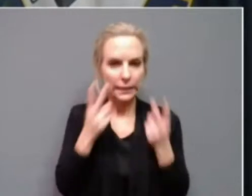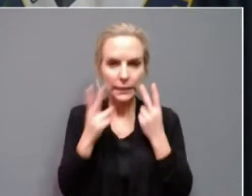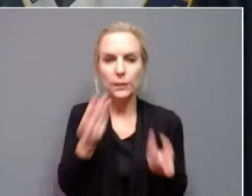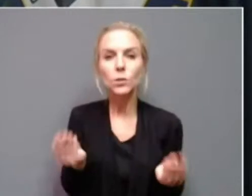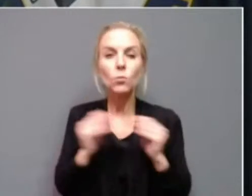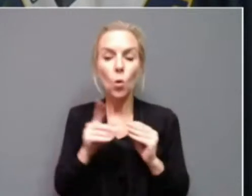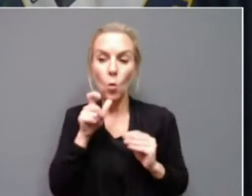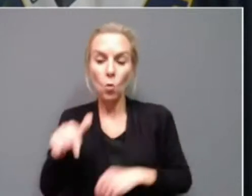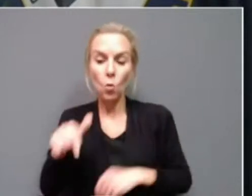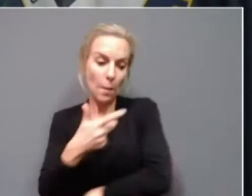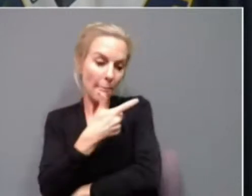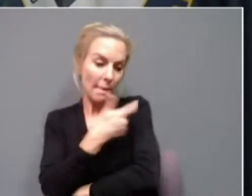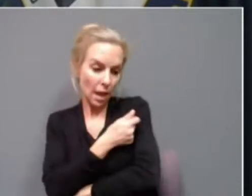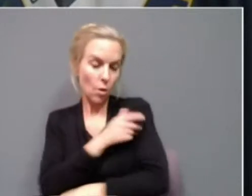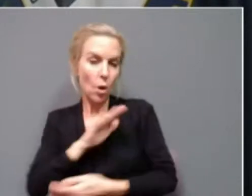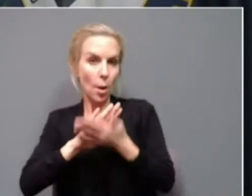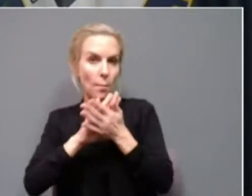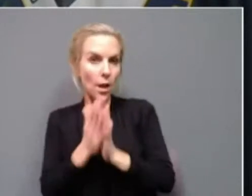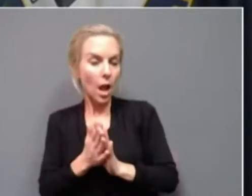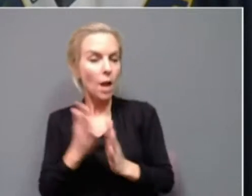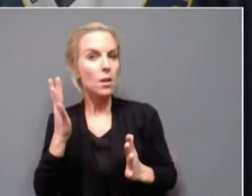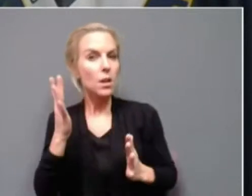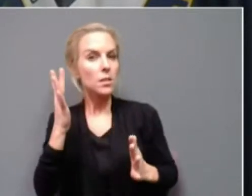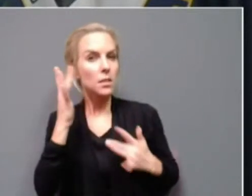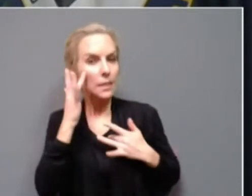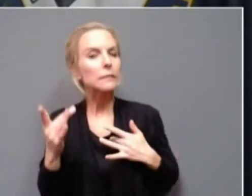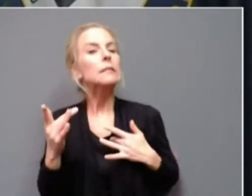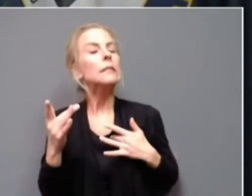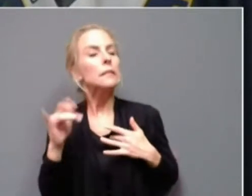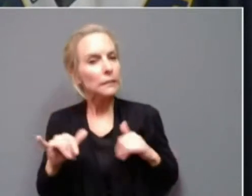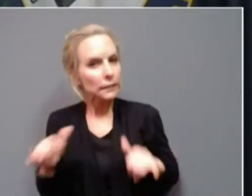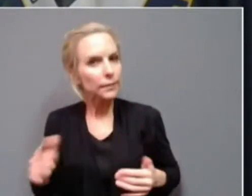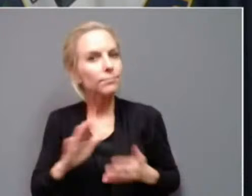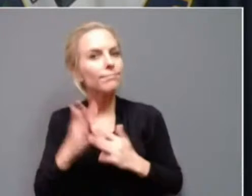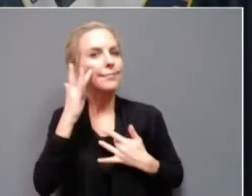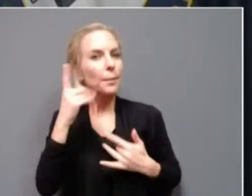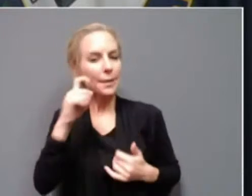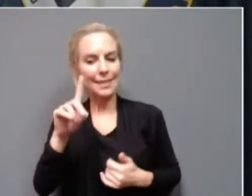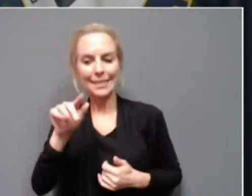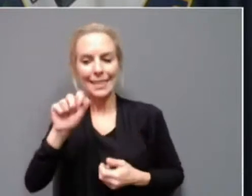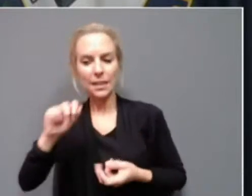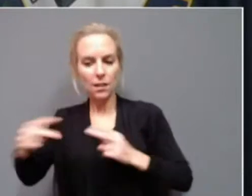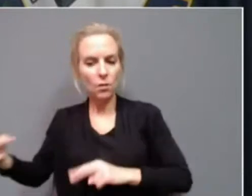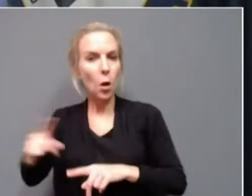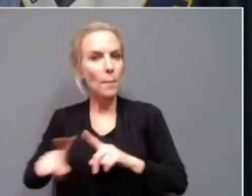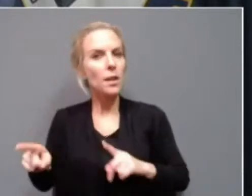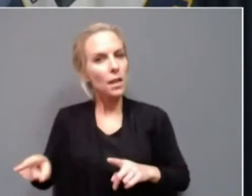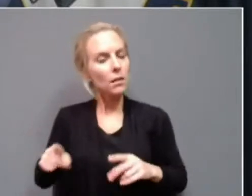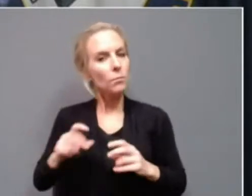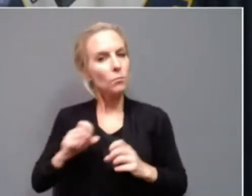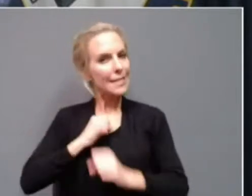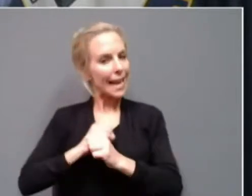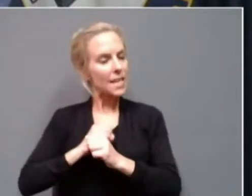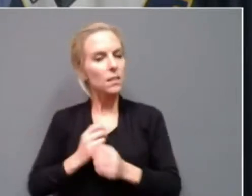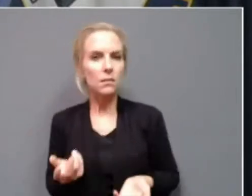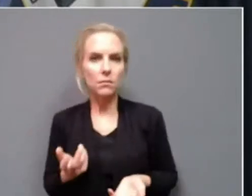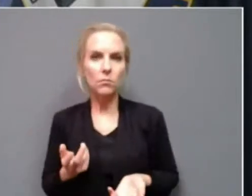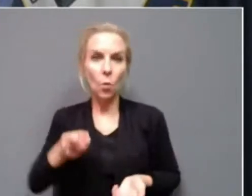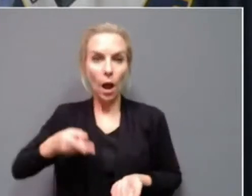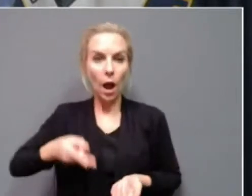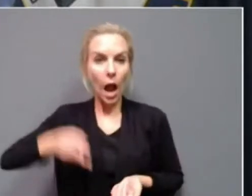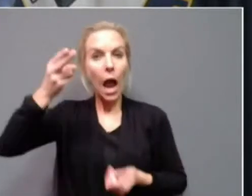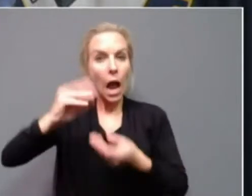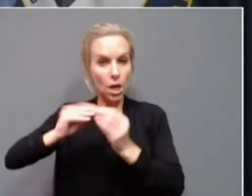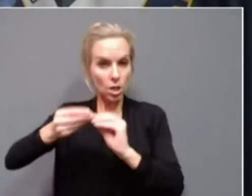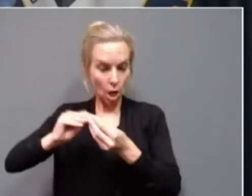are positive than we ever thought. The Delta variant's doing that, but they are well protected. So we'll have a higher rate of positives